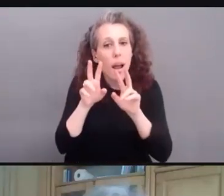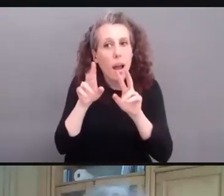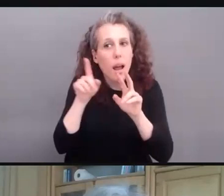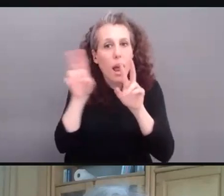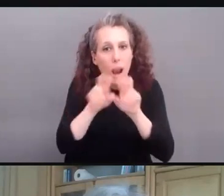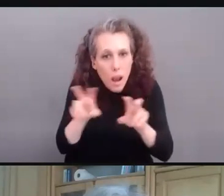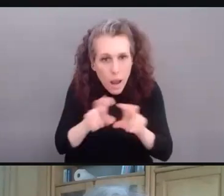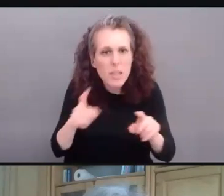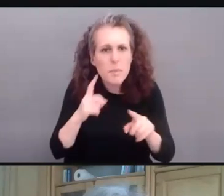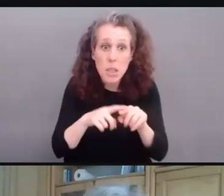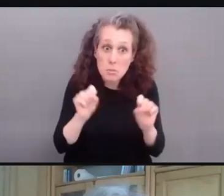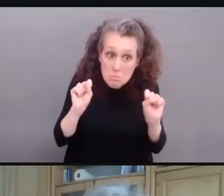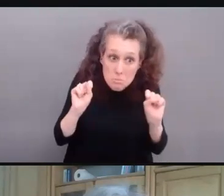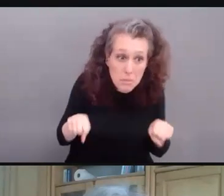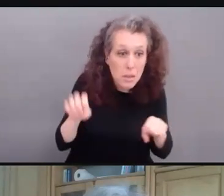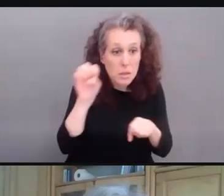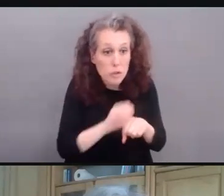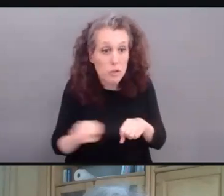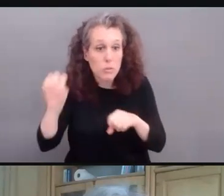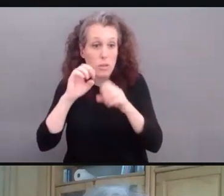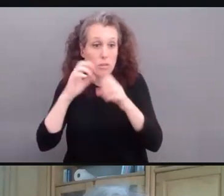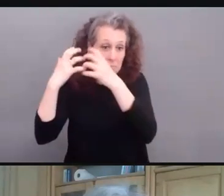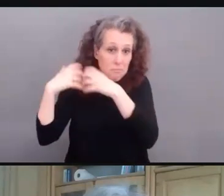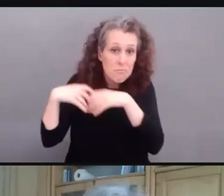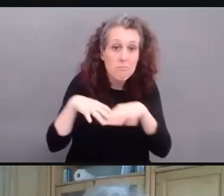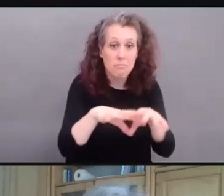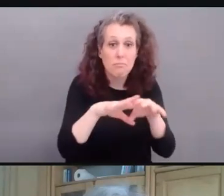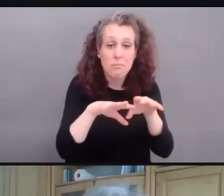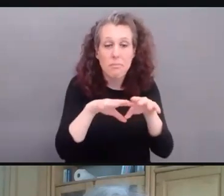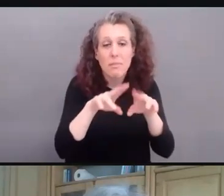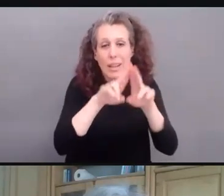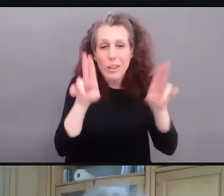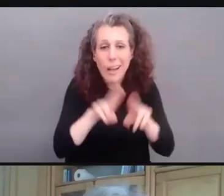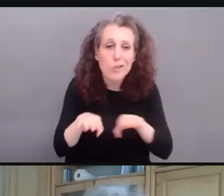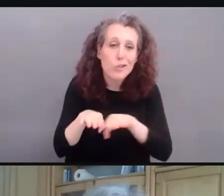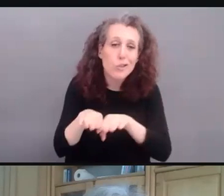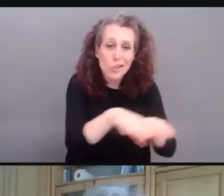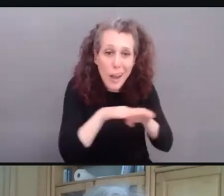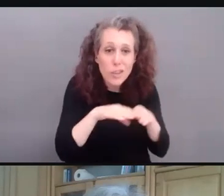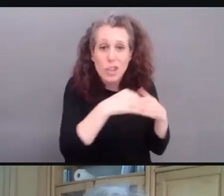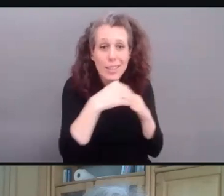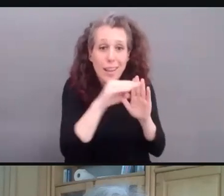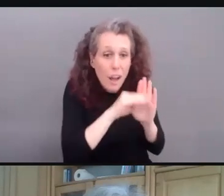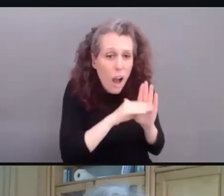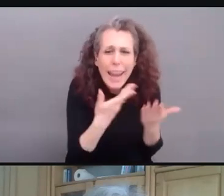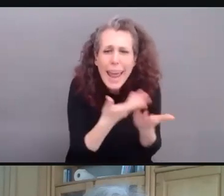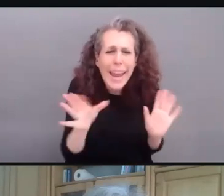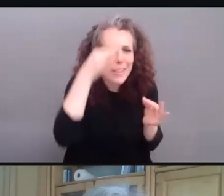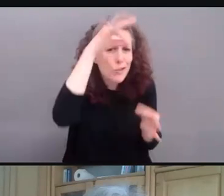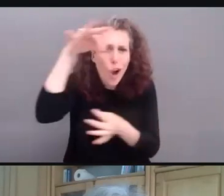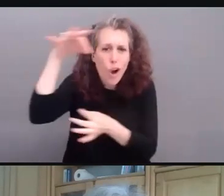of European and international accessibility standards, guides, and other documents, especially